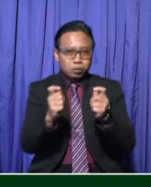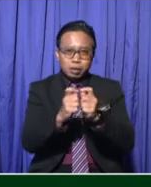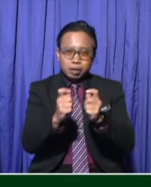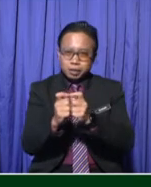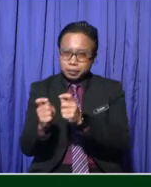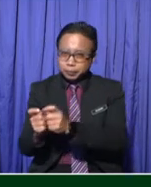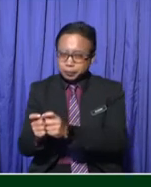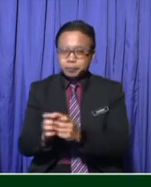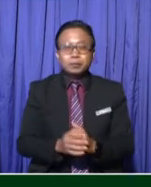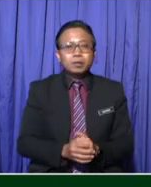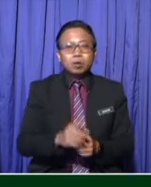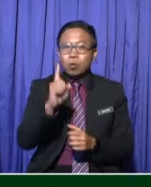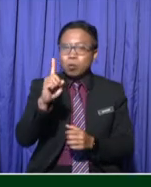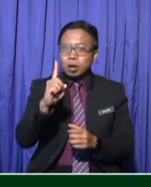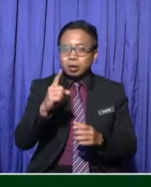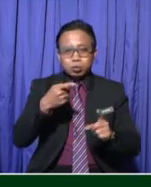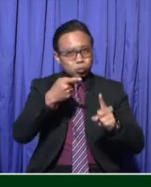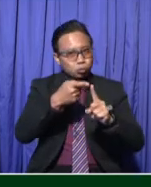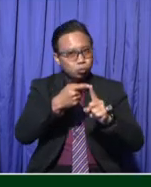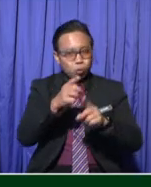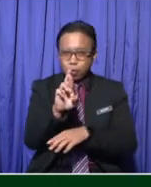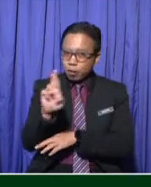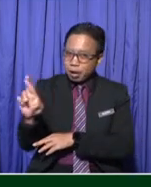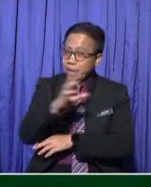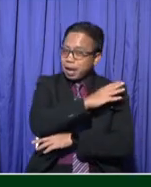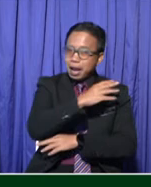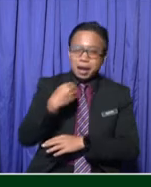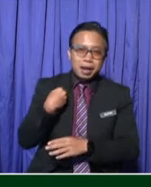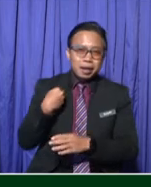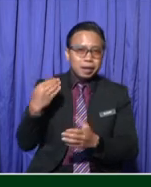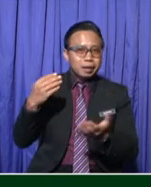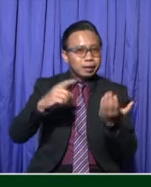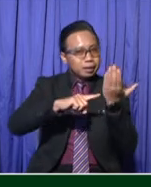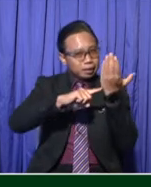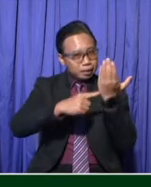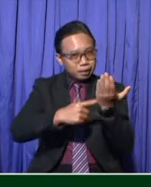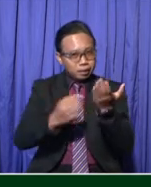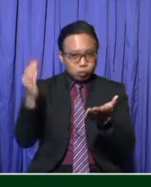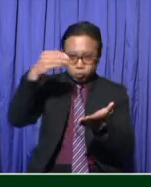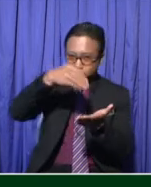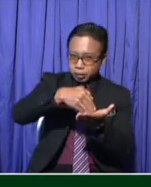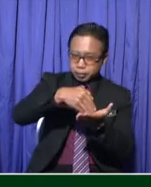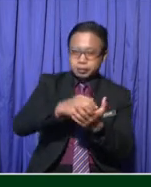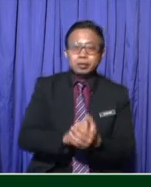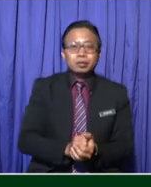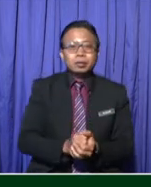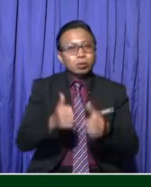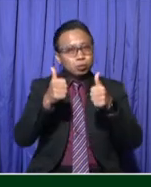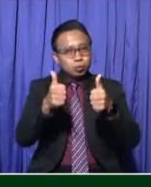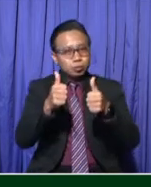One line to the right and again one more line to the right. Good